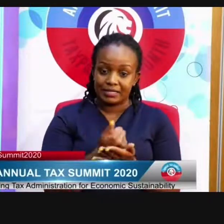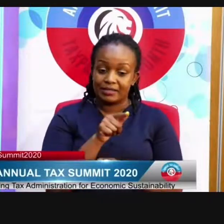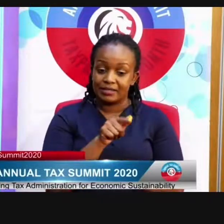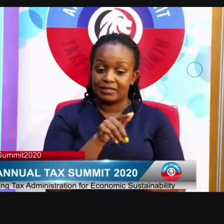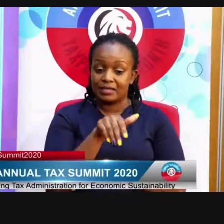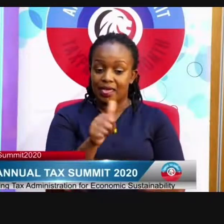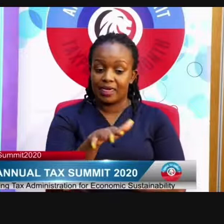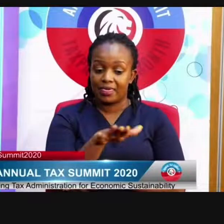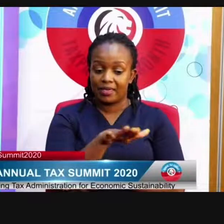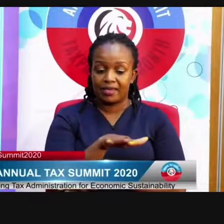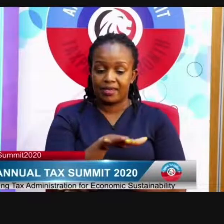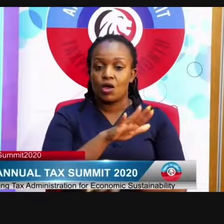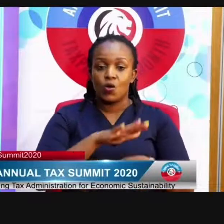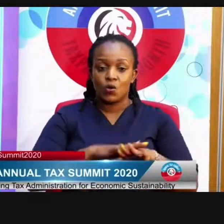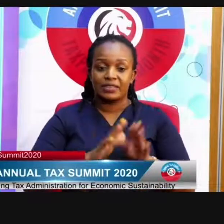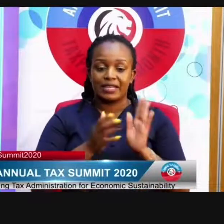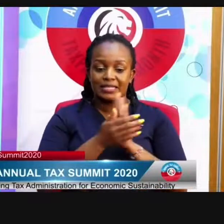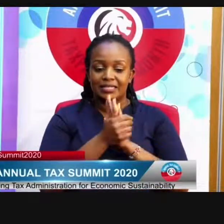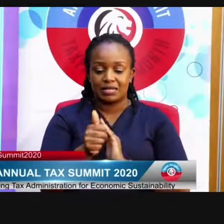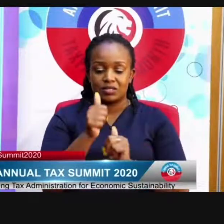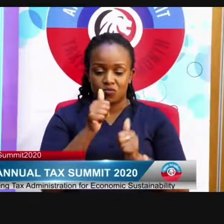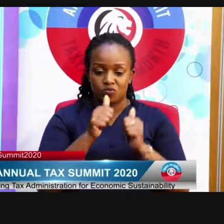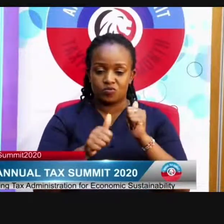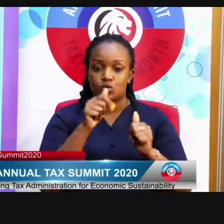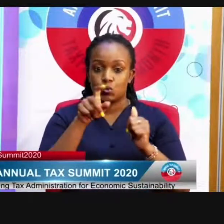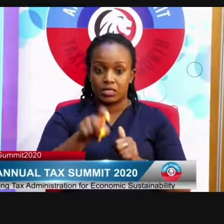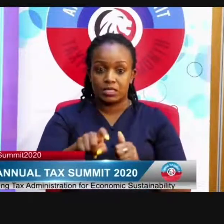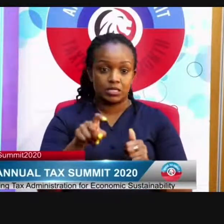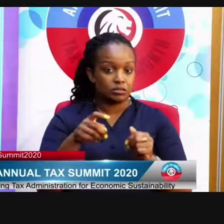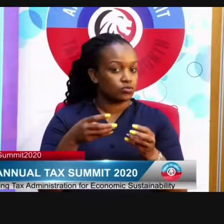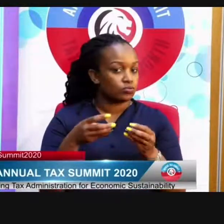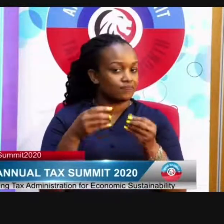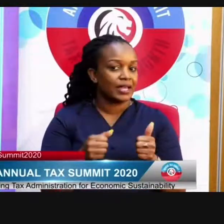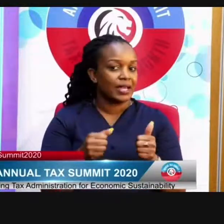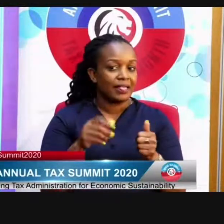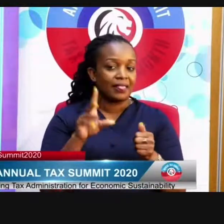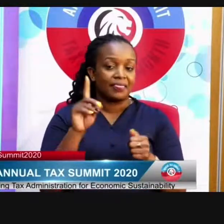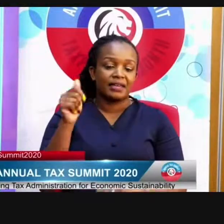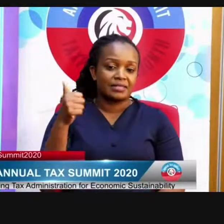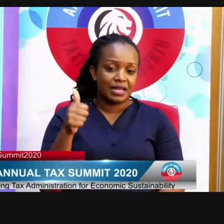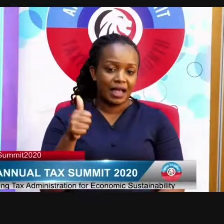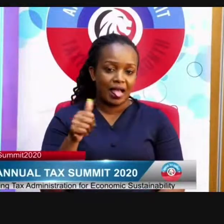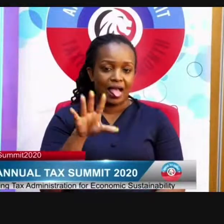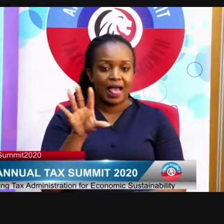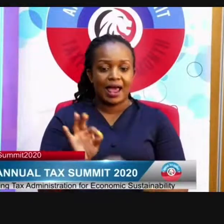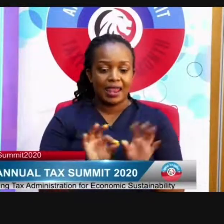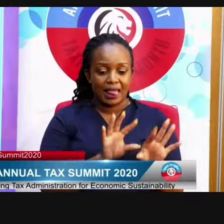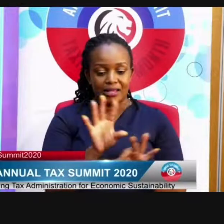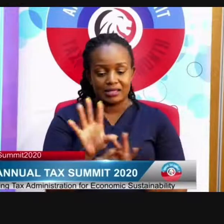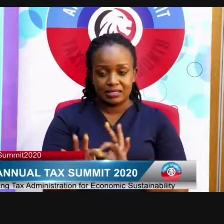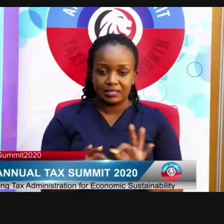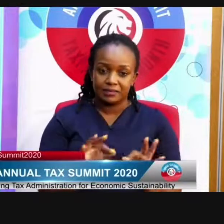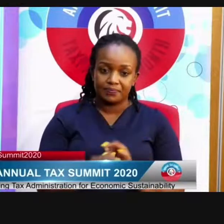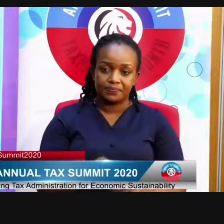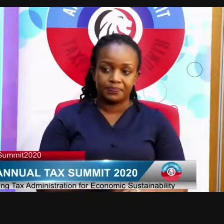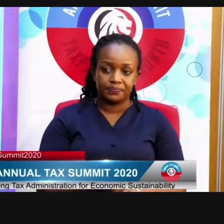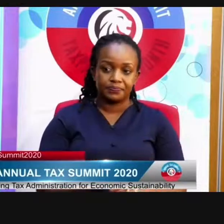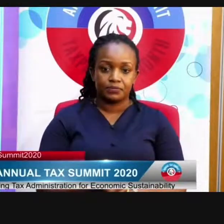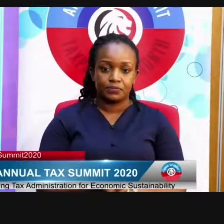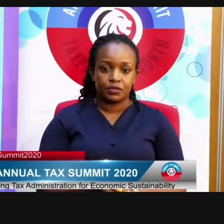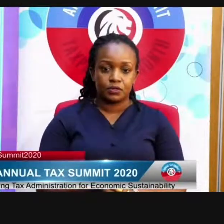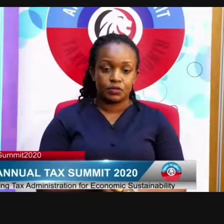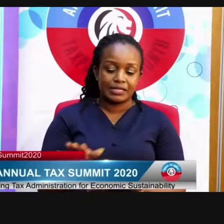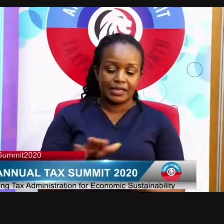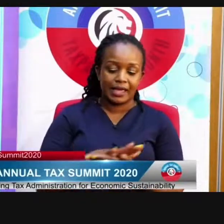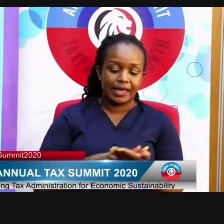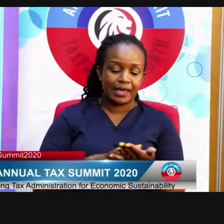bring in. The risk analysts, the data analysts. So if you like, there is the part around what our